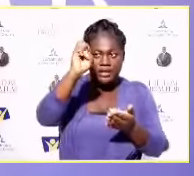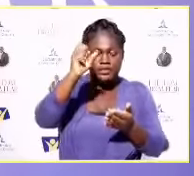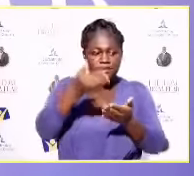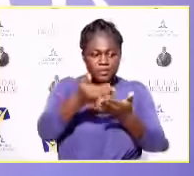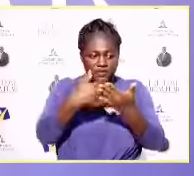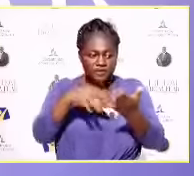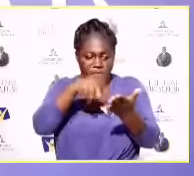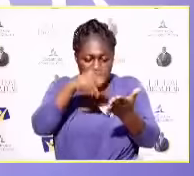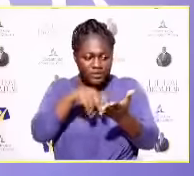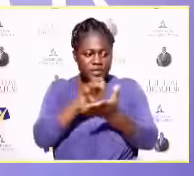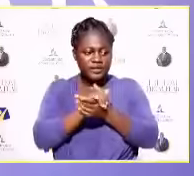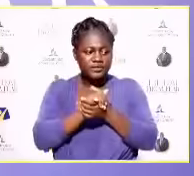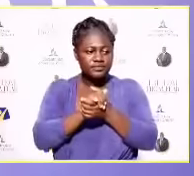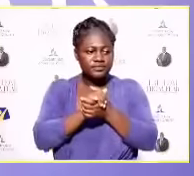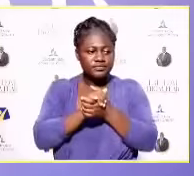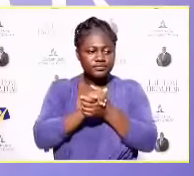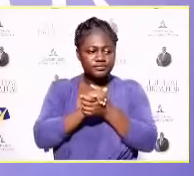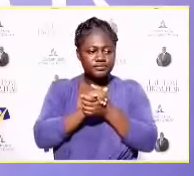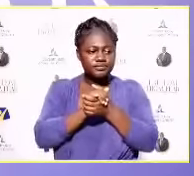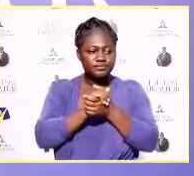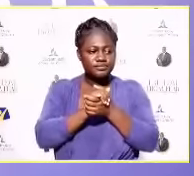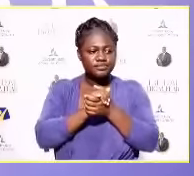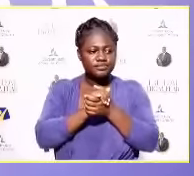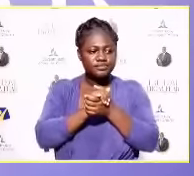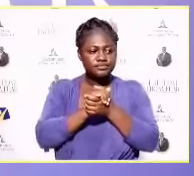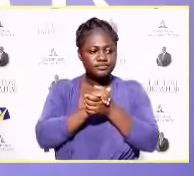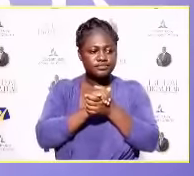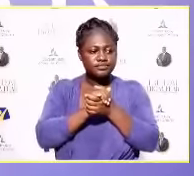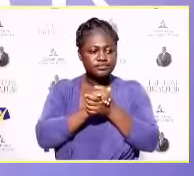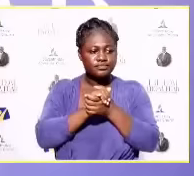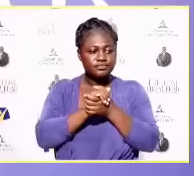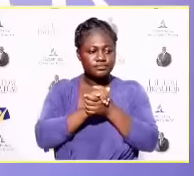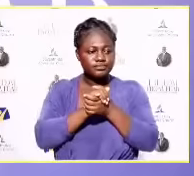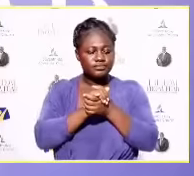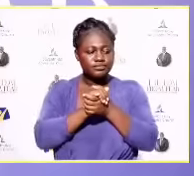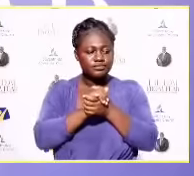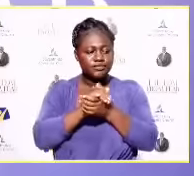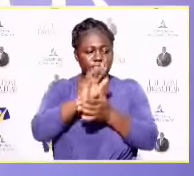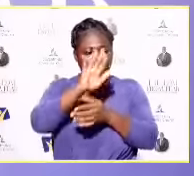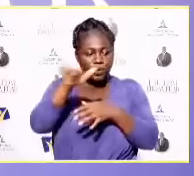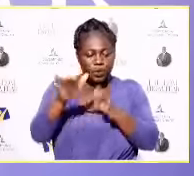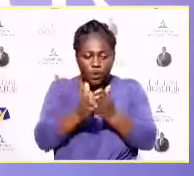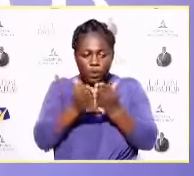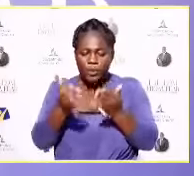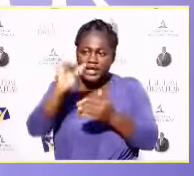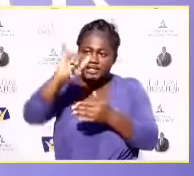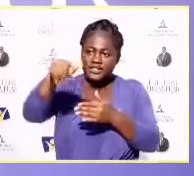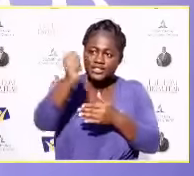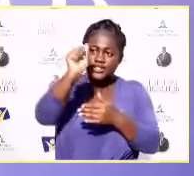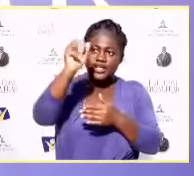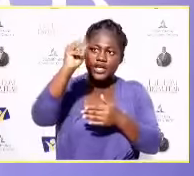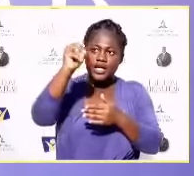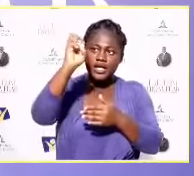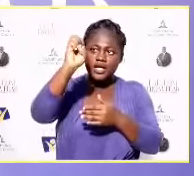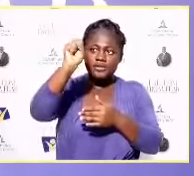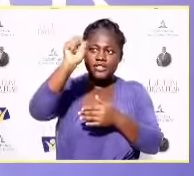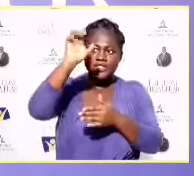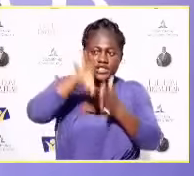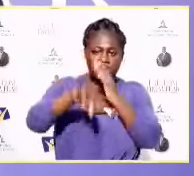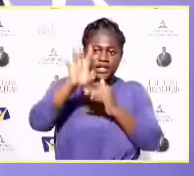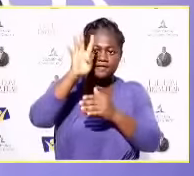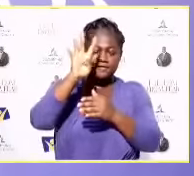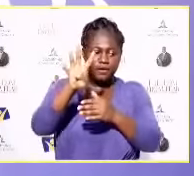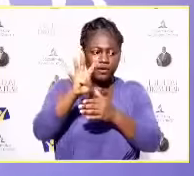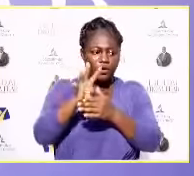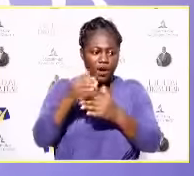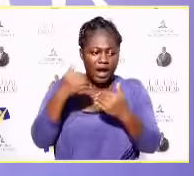you don't say I'm giving you my opinion. Do you have James chapter 4? Yes or no? Do